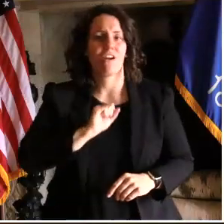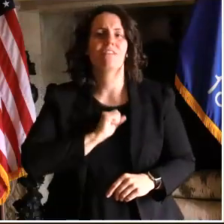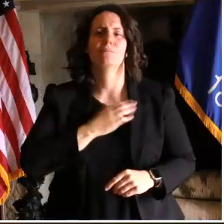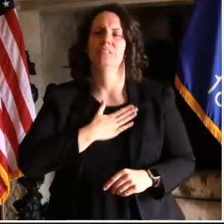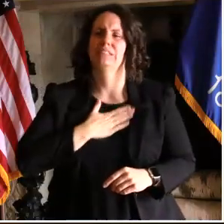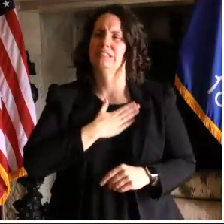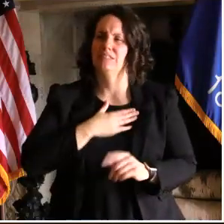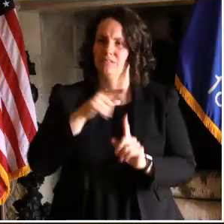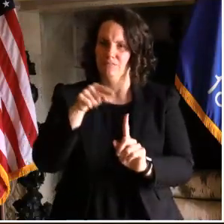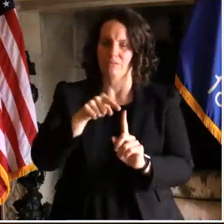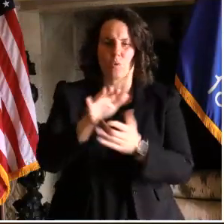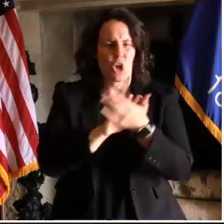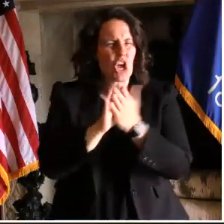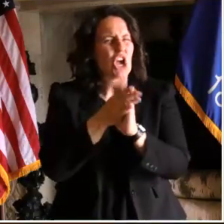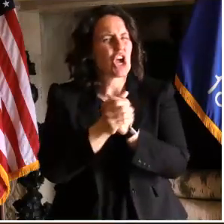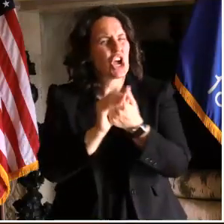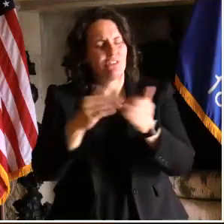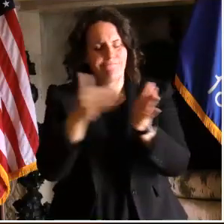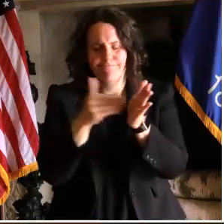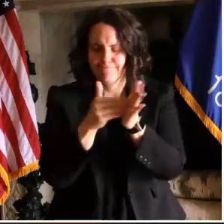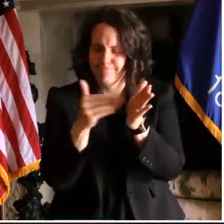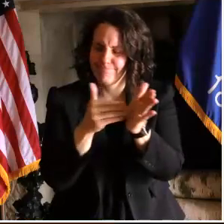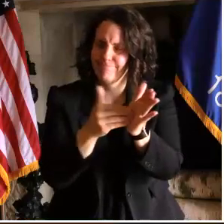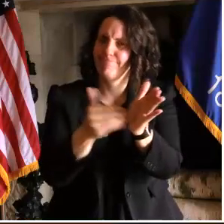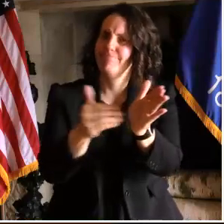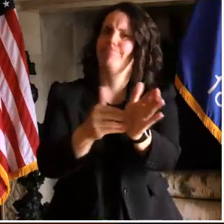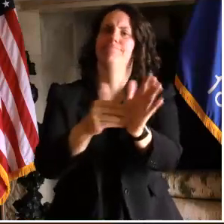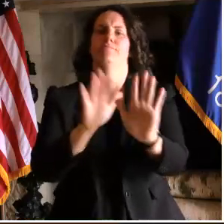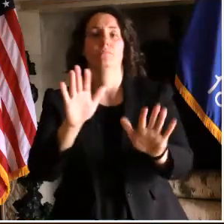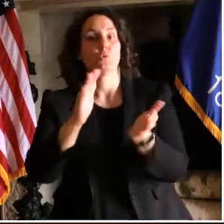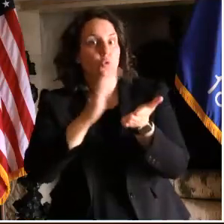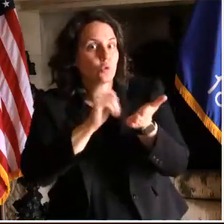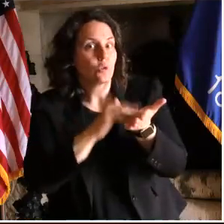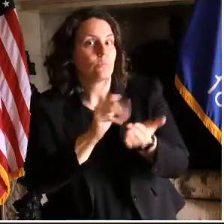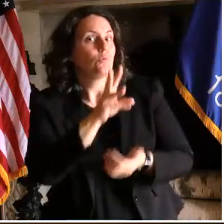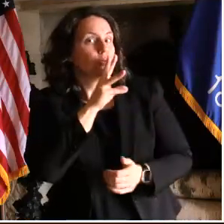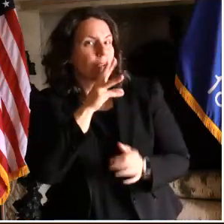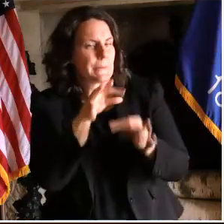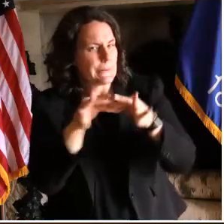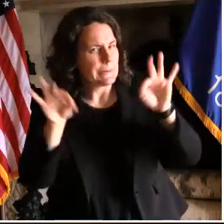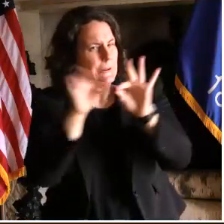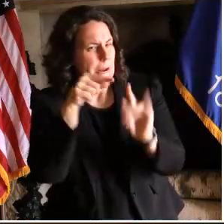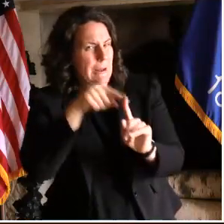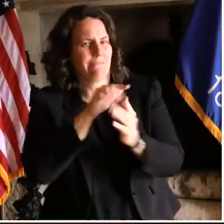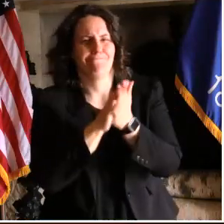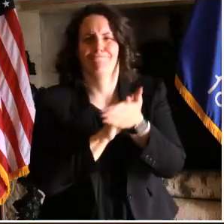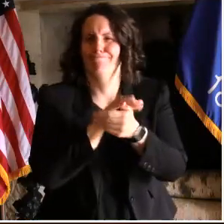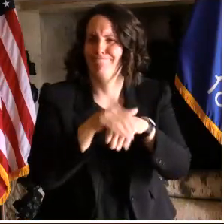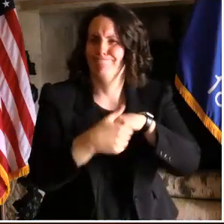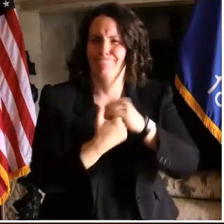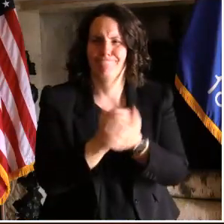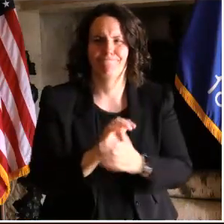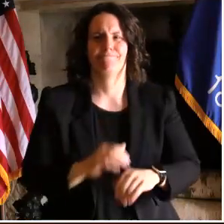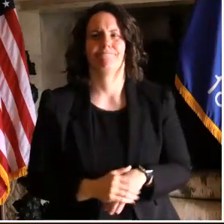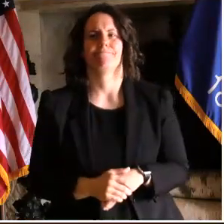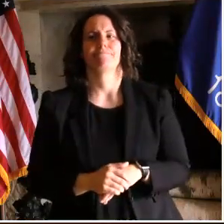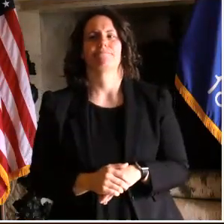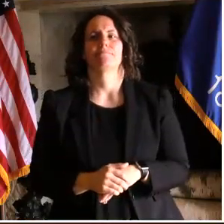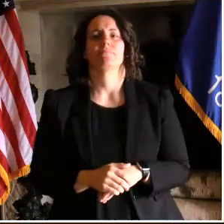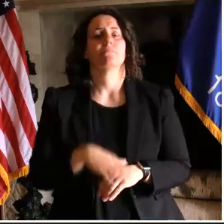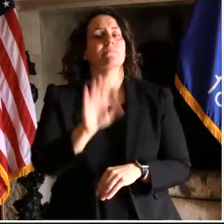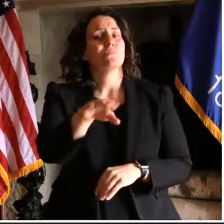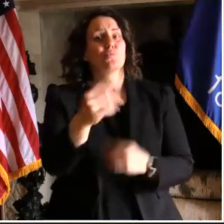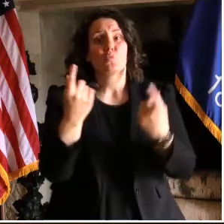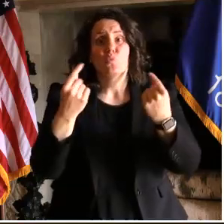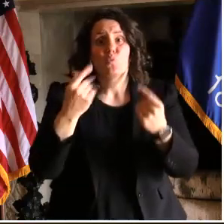and water. And whenever it's possible, we encourage you to use telehealth to keep visits to clinics and